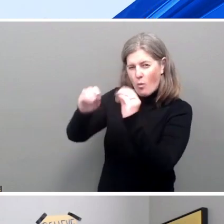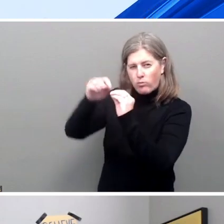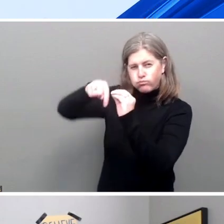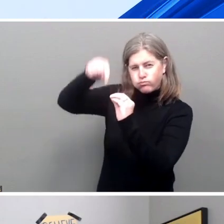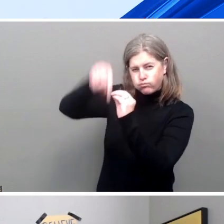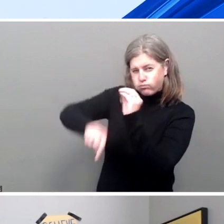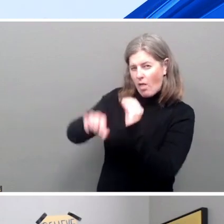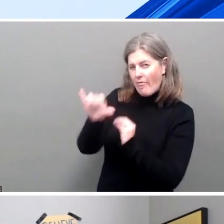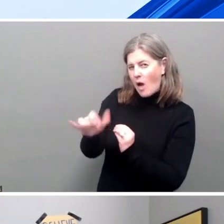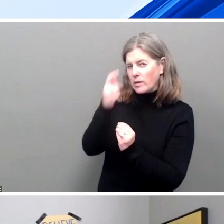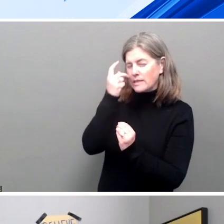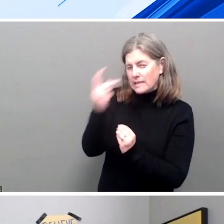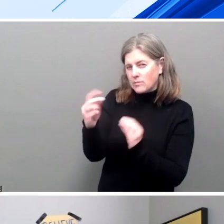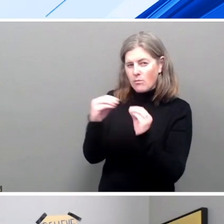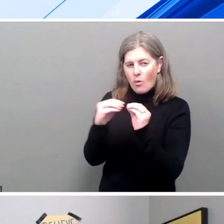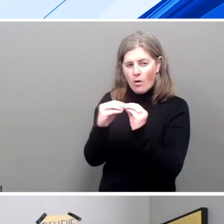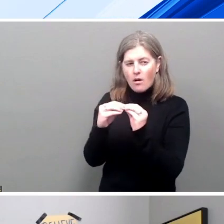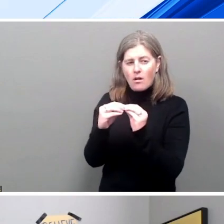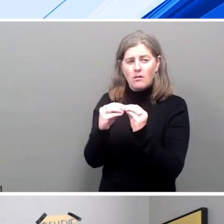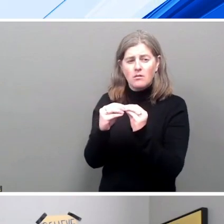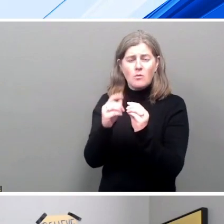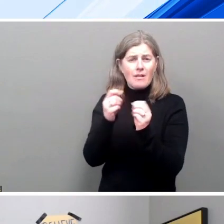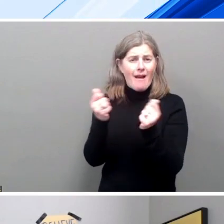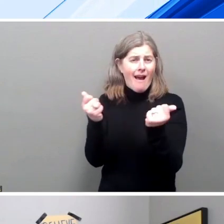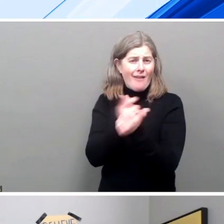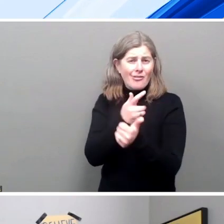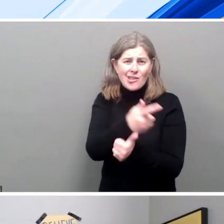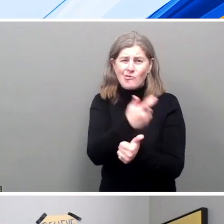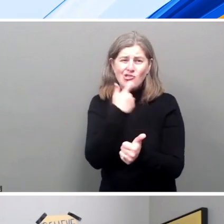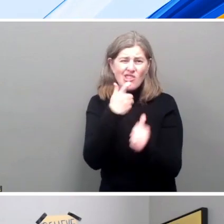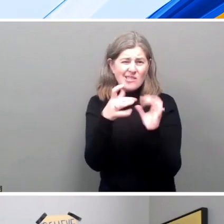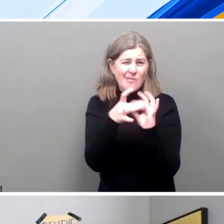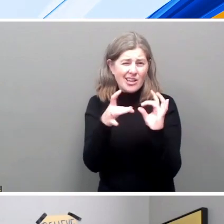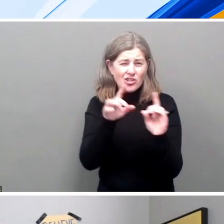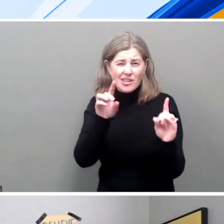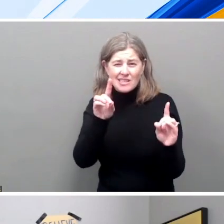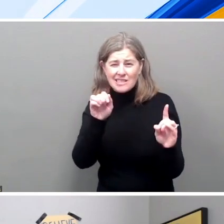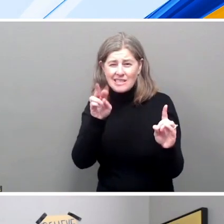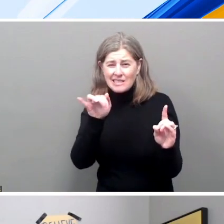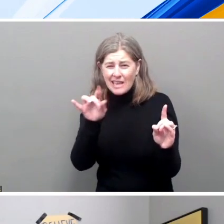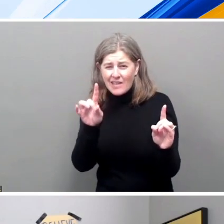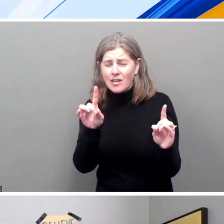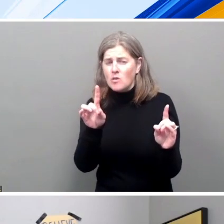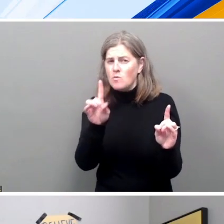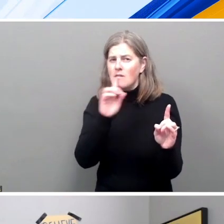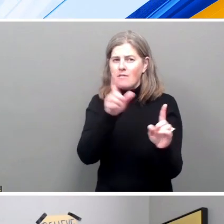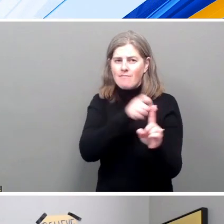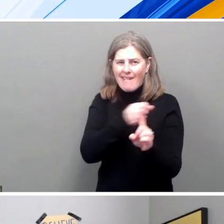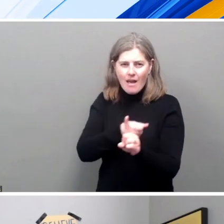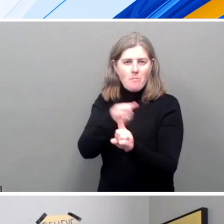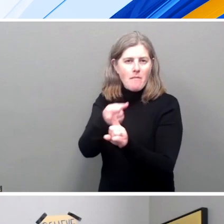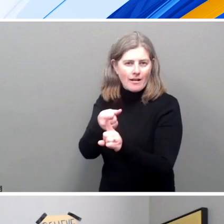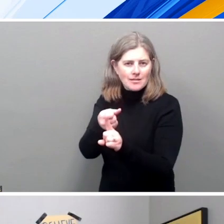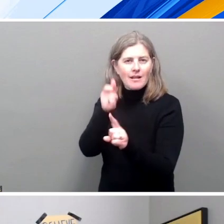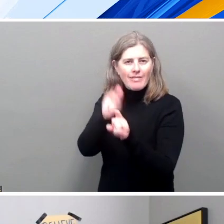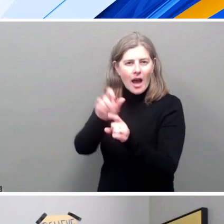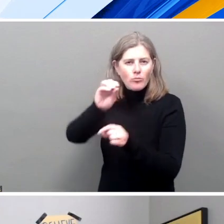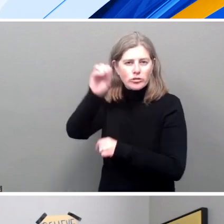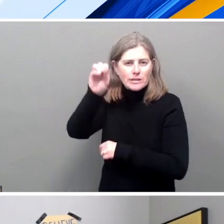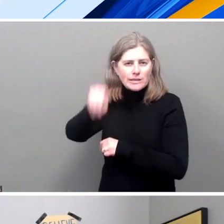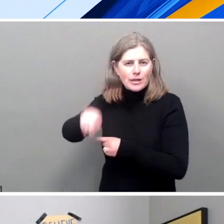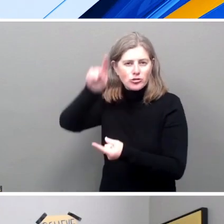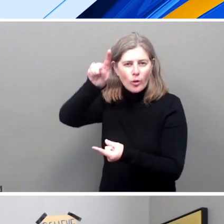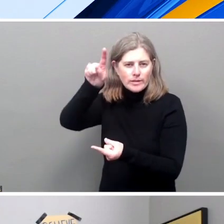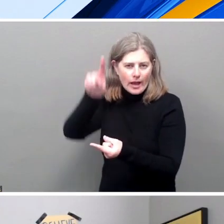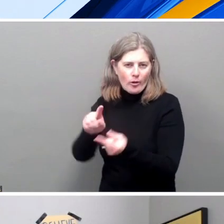think all of the things you mentioned, David, I think are impacting that case fatality rate.